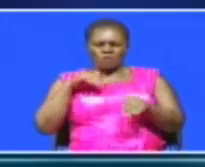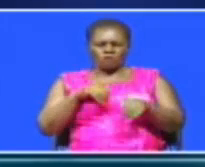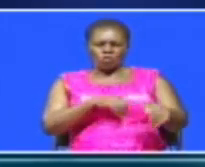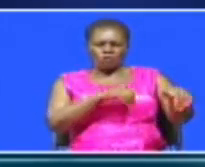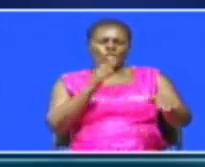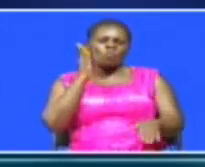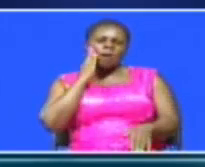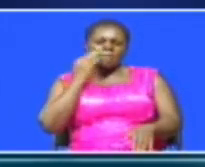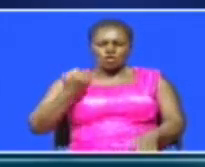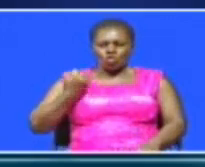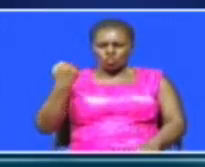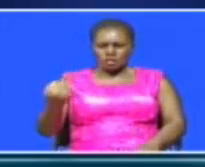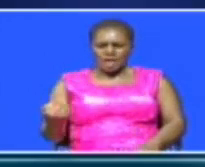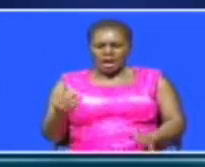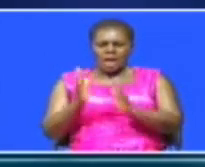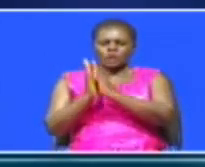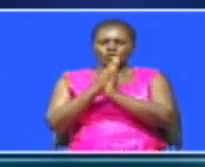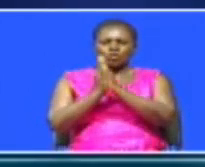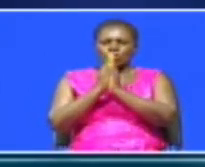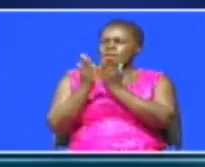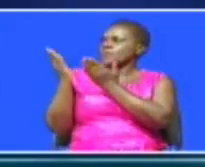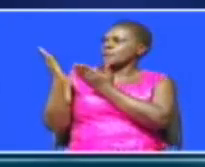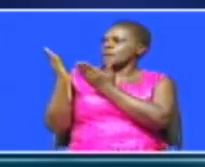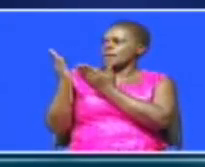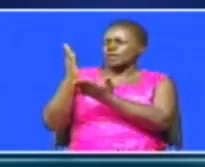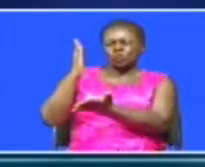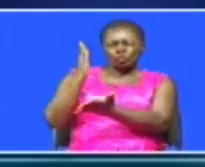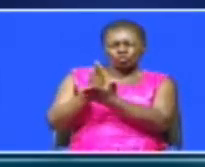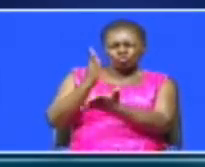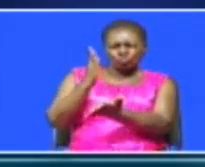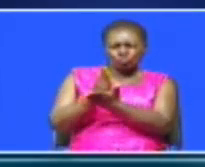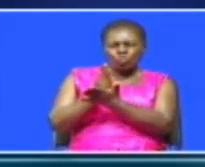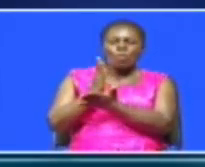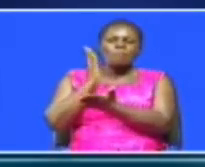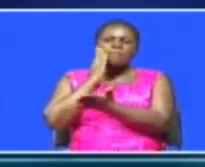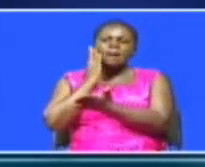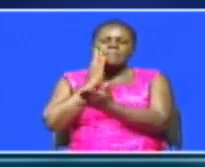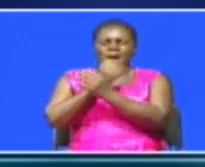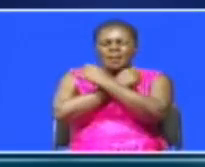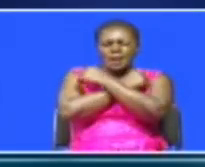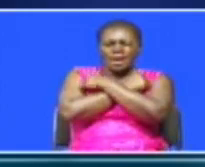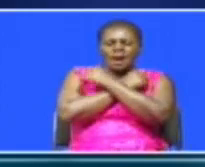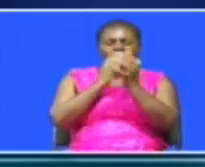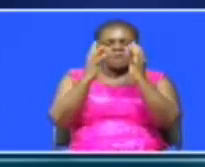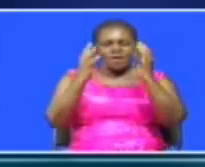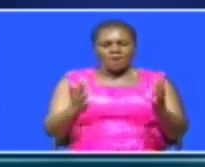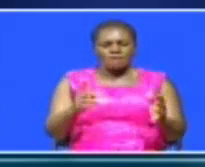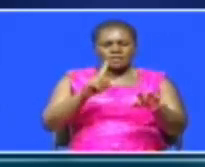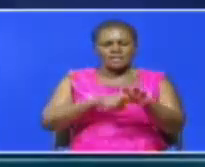mother and daughter and brings us the following report of truly a mother's undying love as we mark Mother's